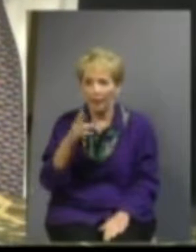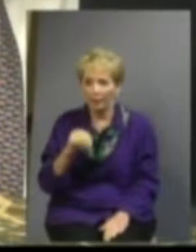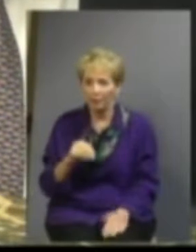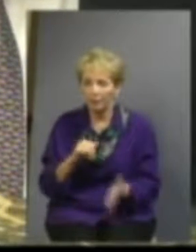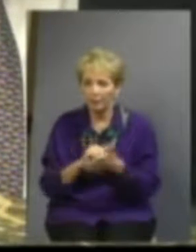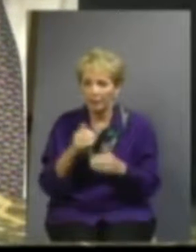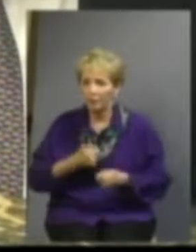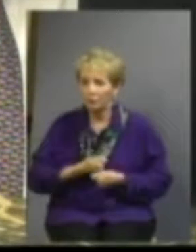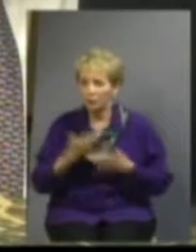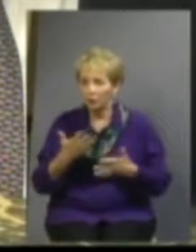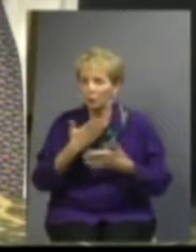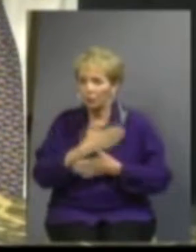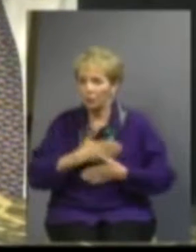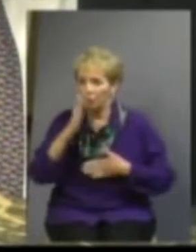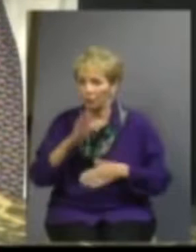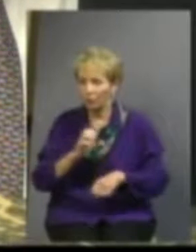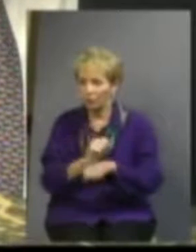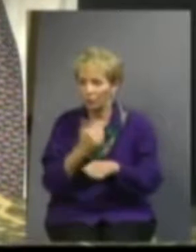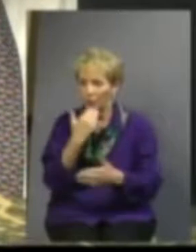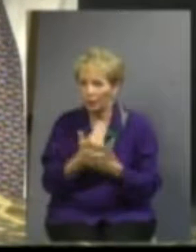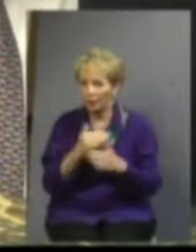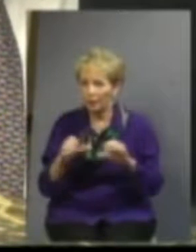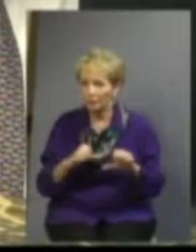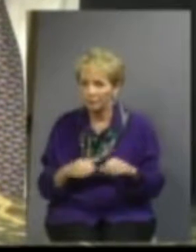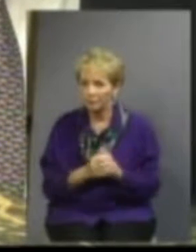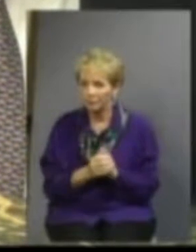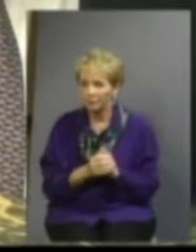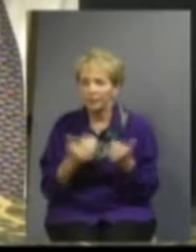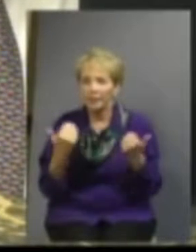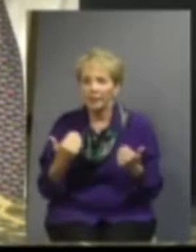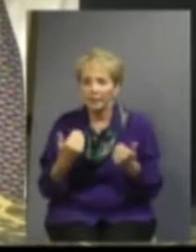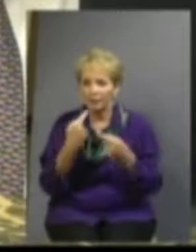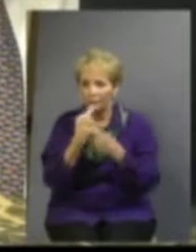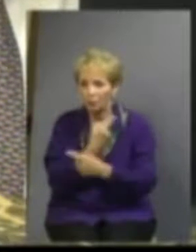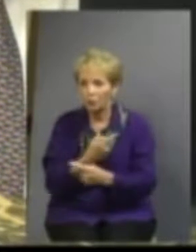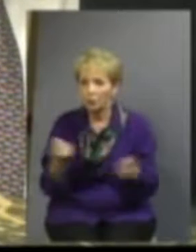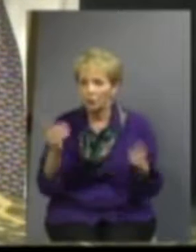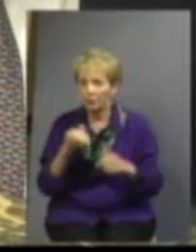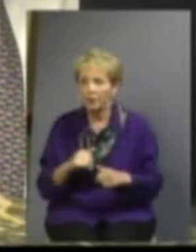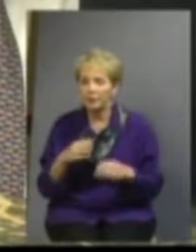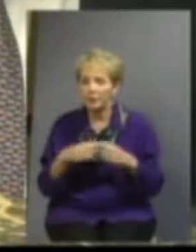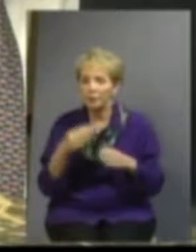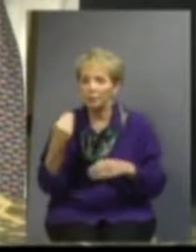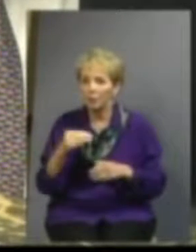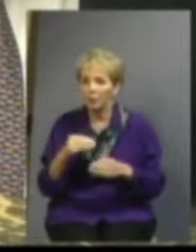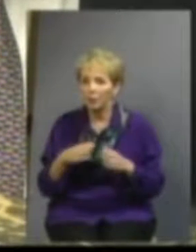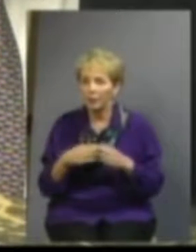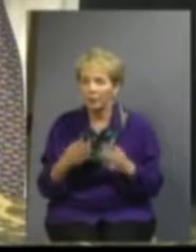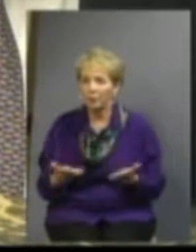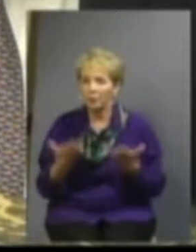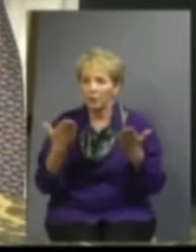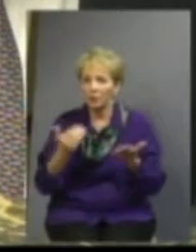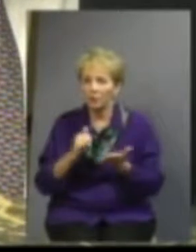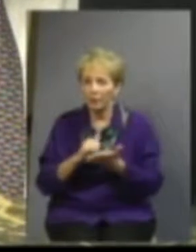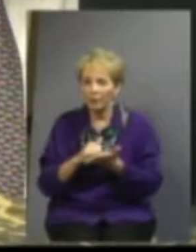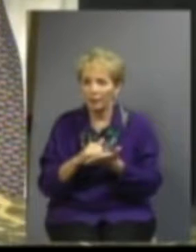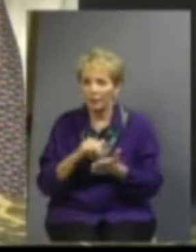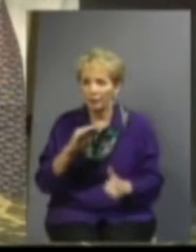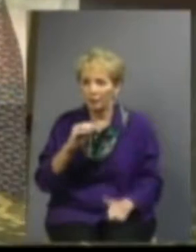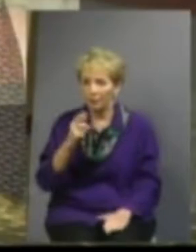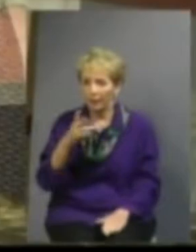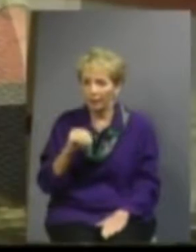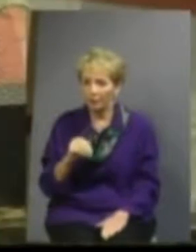and express their appreciation for a job well done. Now therefore be it resolved by the City of Morganton that the Mayor present this resolution. Terry L.